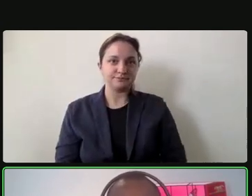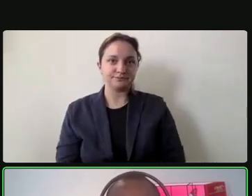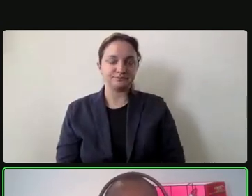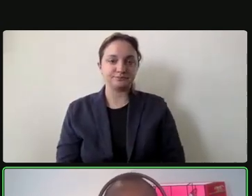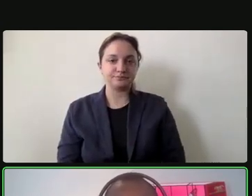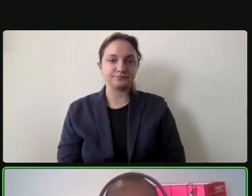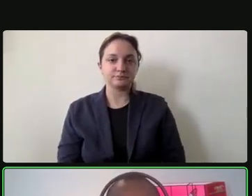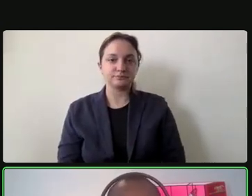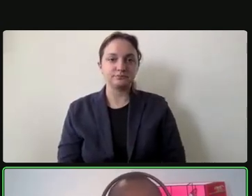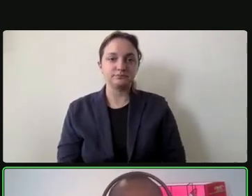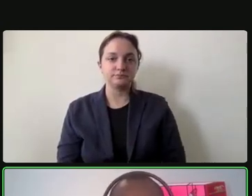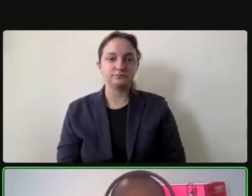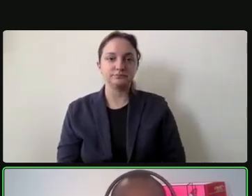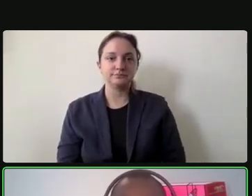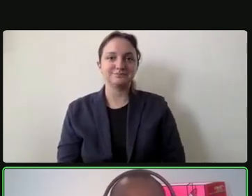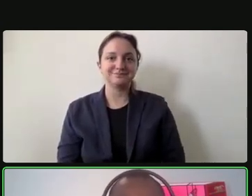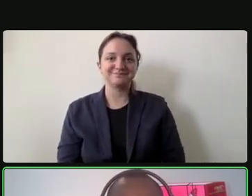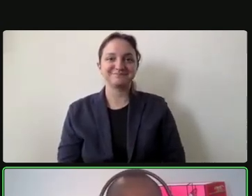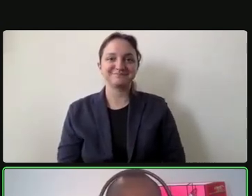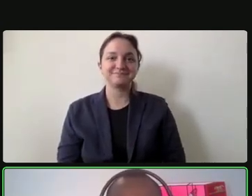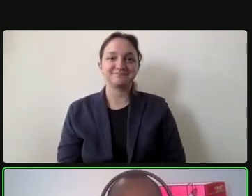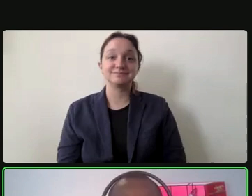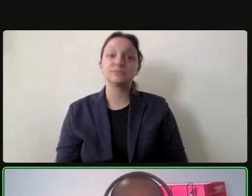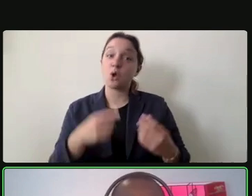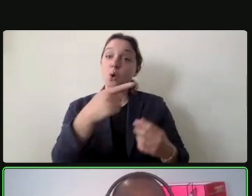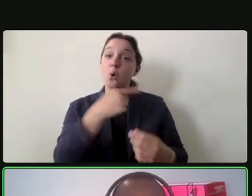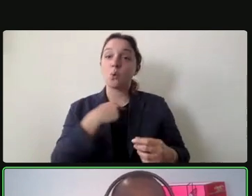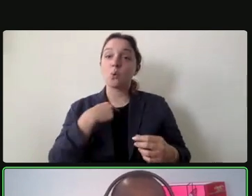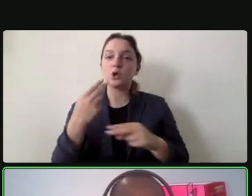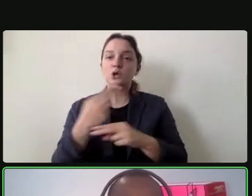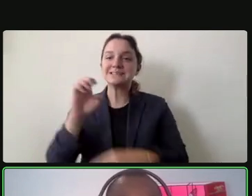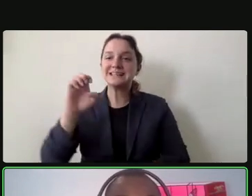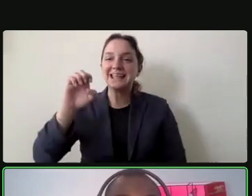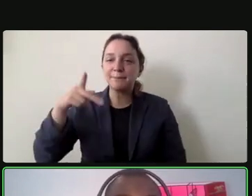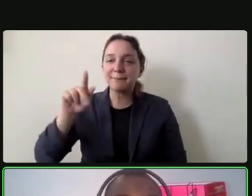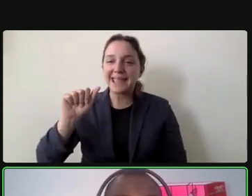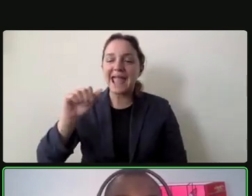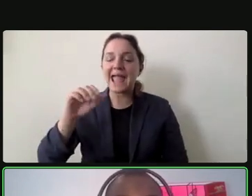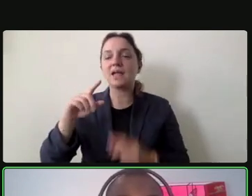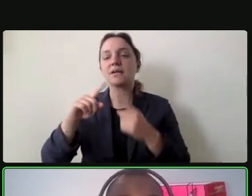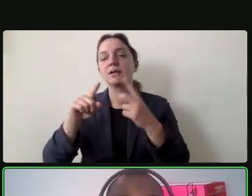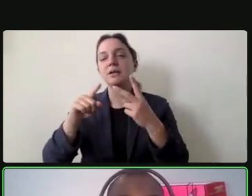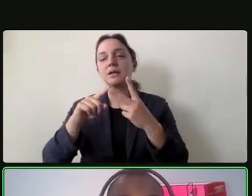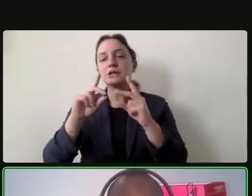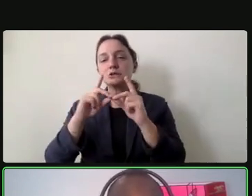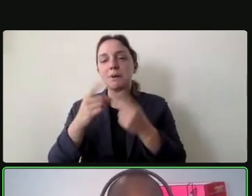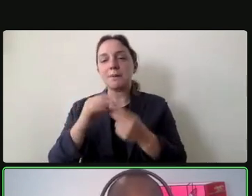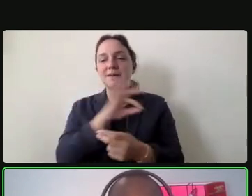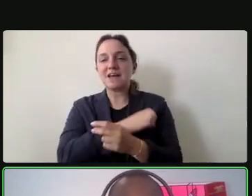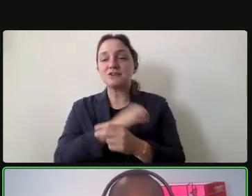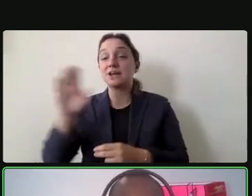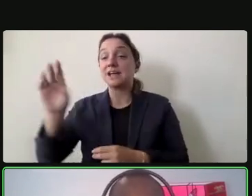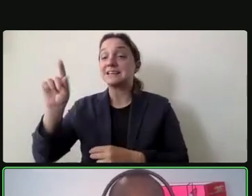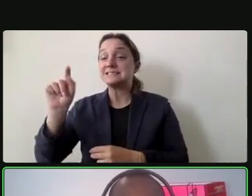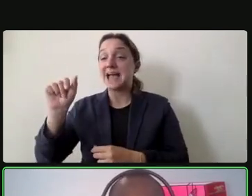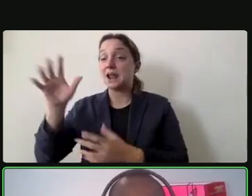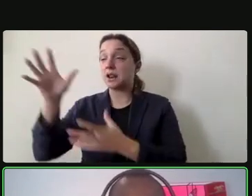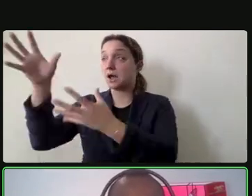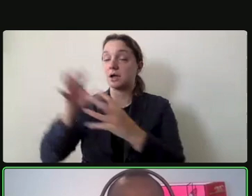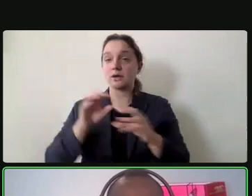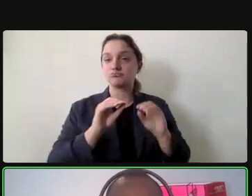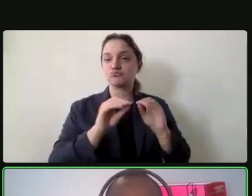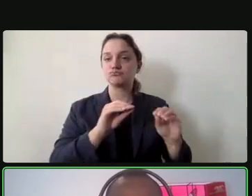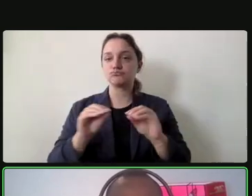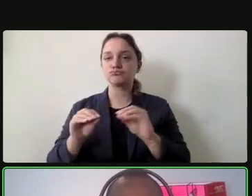And so we've built out a little platform using EPA and Department of Energy data that